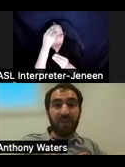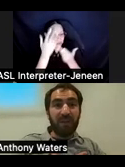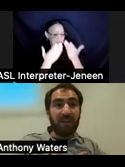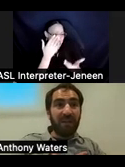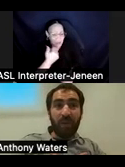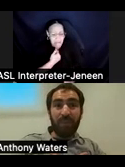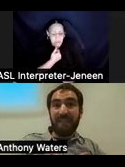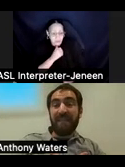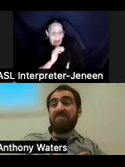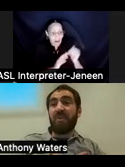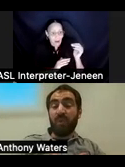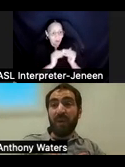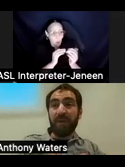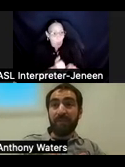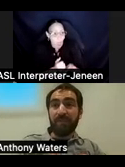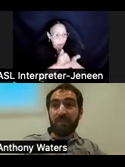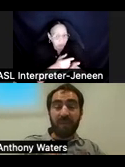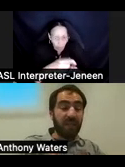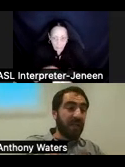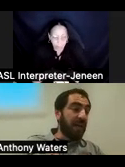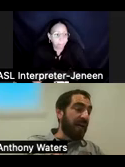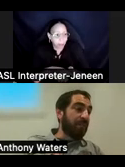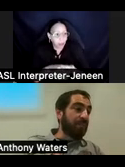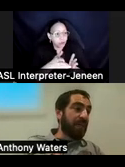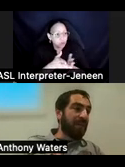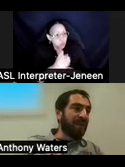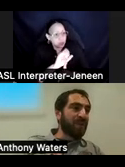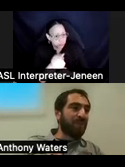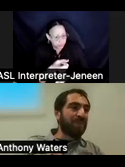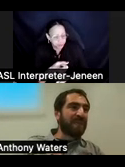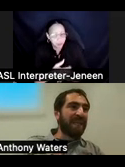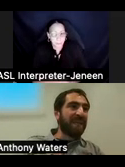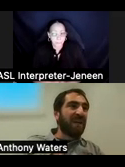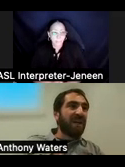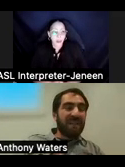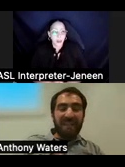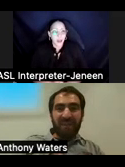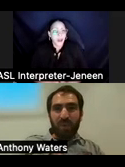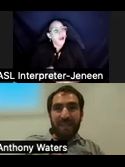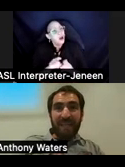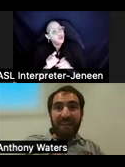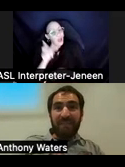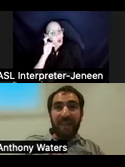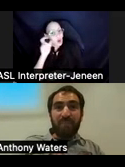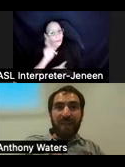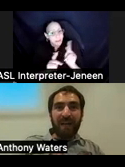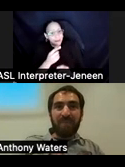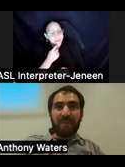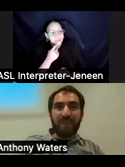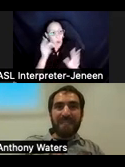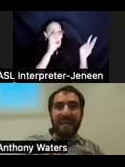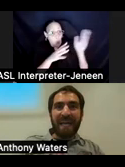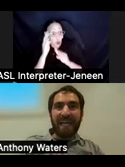comfortable helping them through it. I've also heard people say that they're worried that if they bring